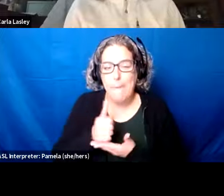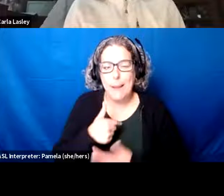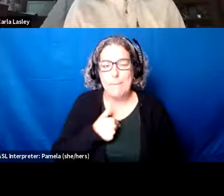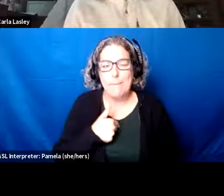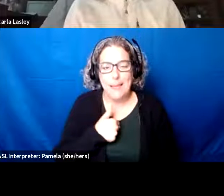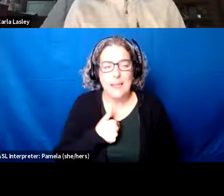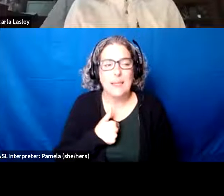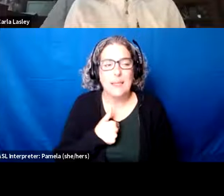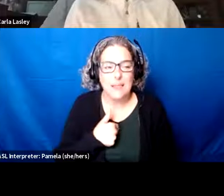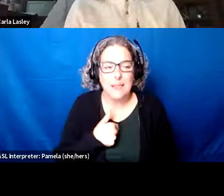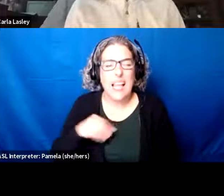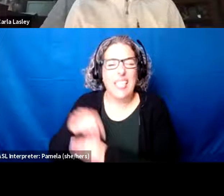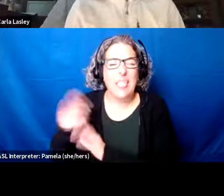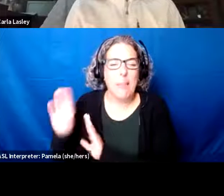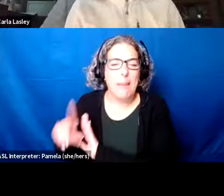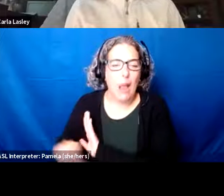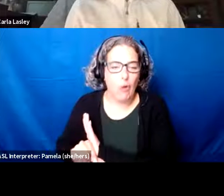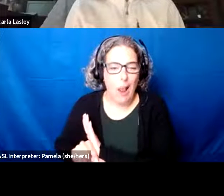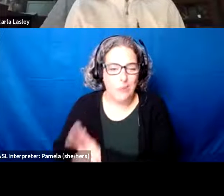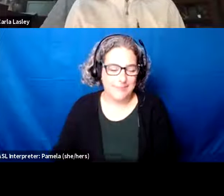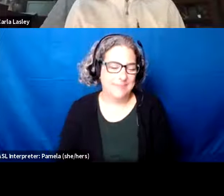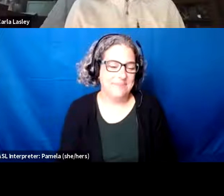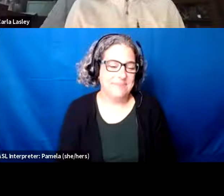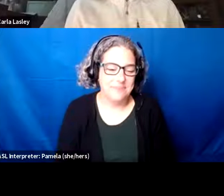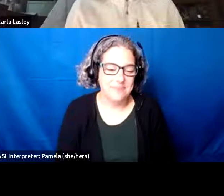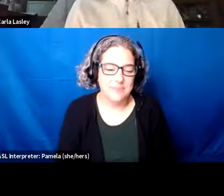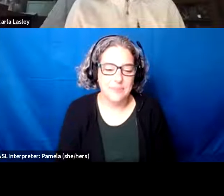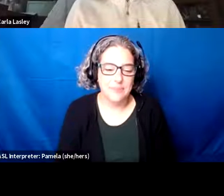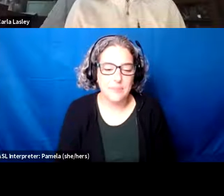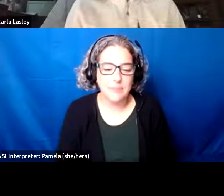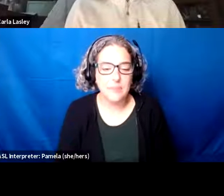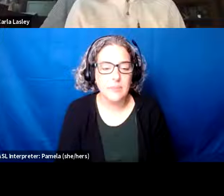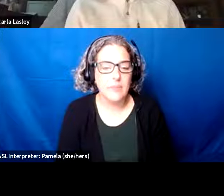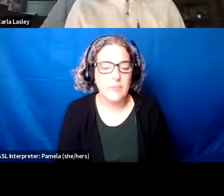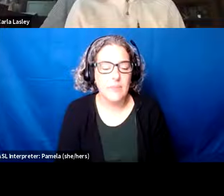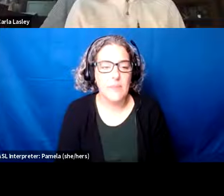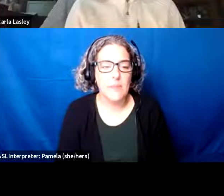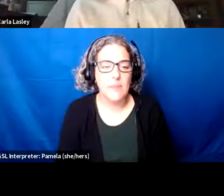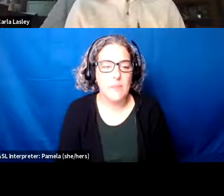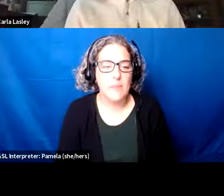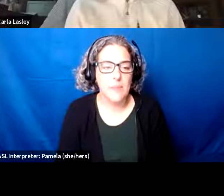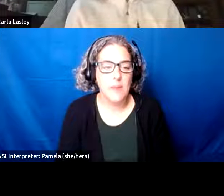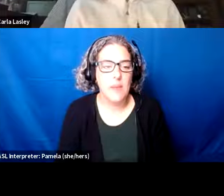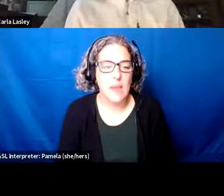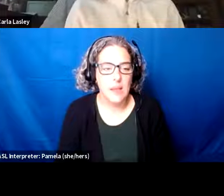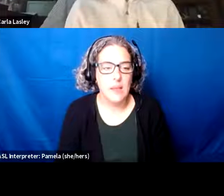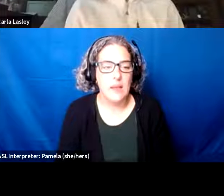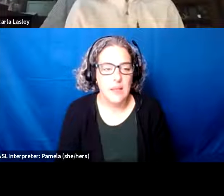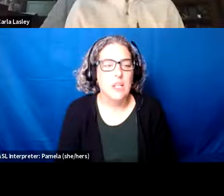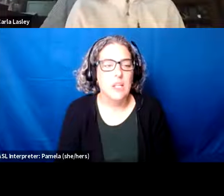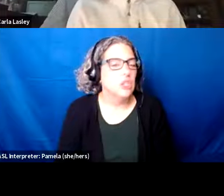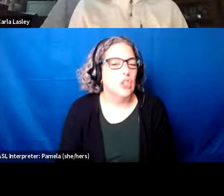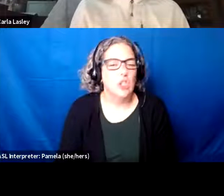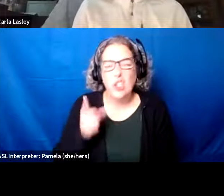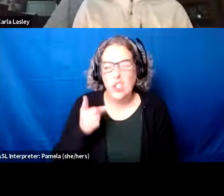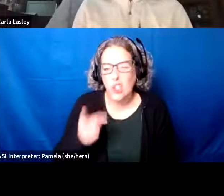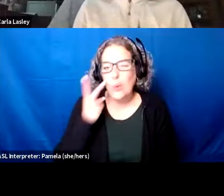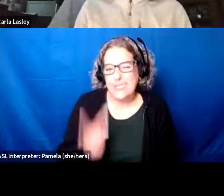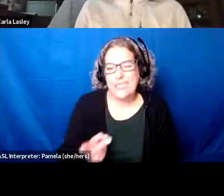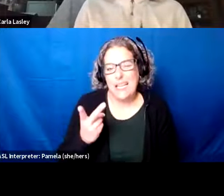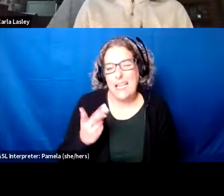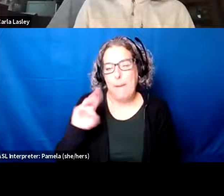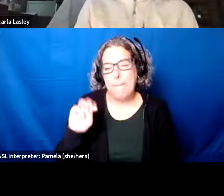She'll be in the background, and she'll be sending you all kinds of chats.